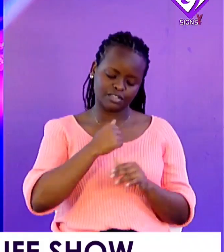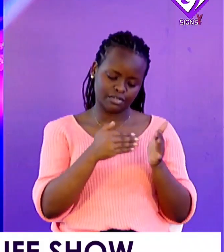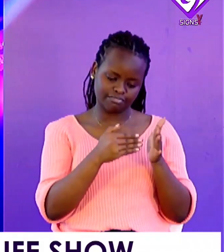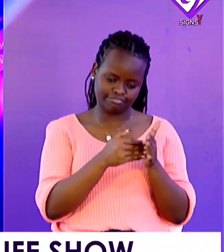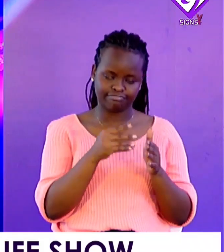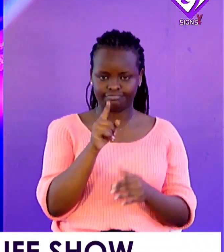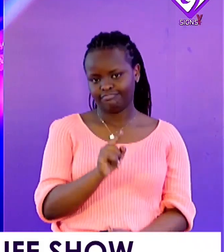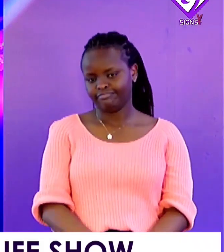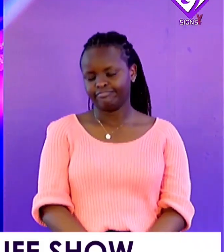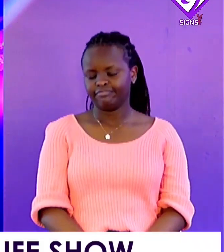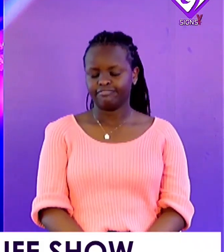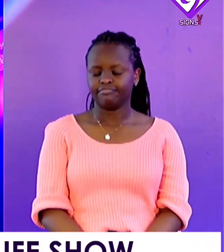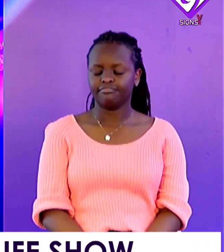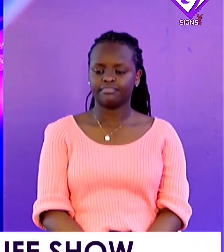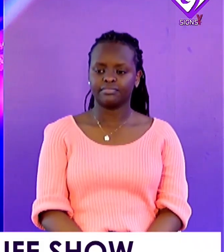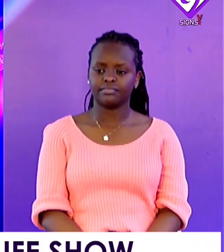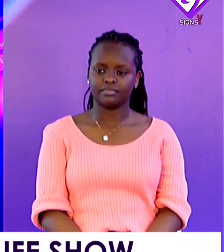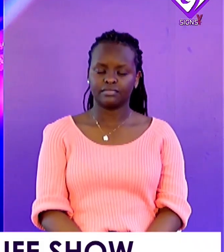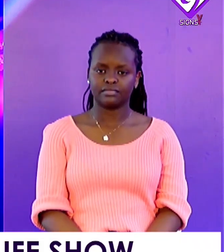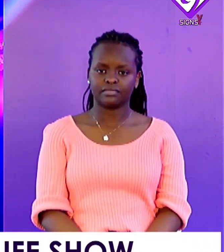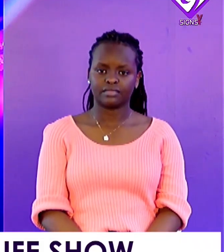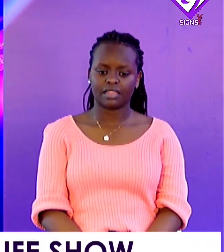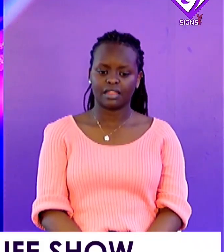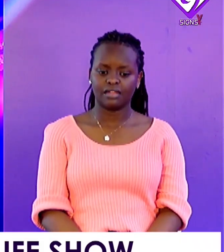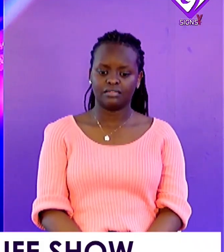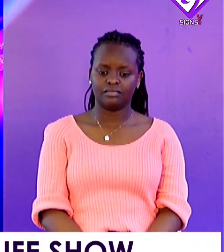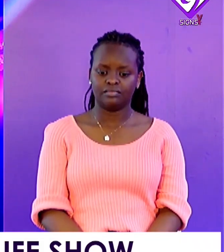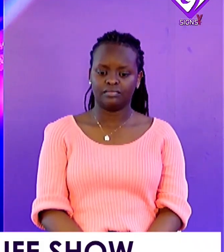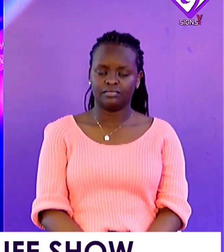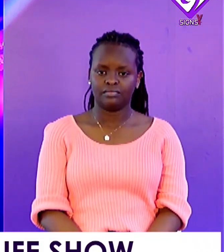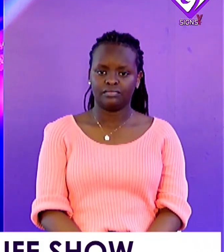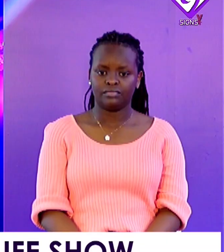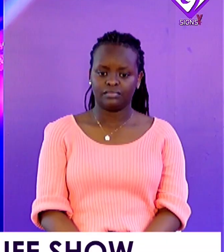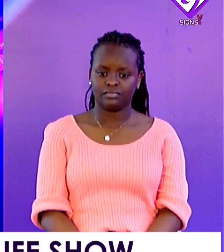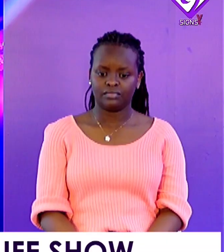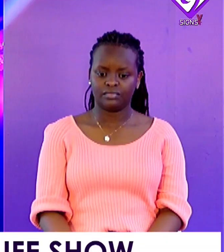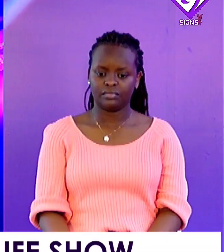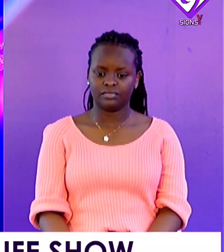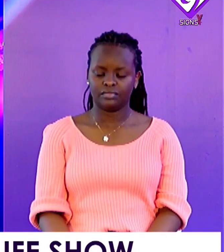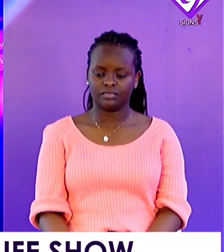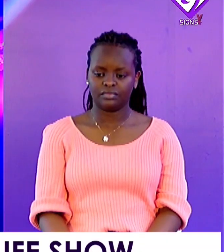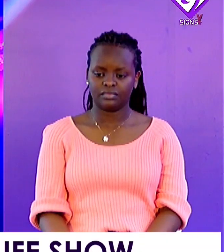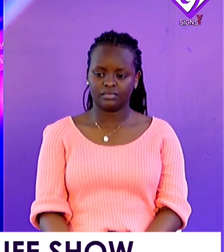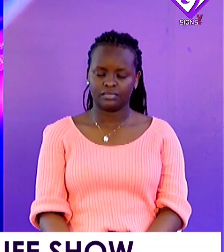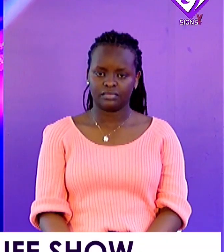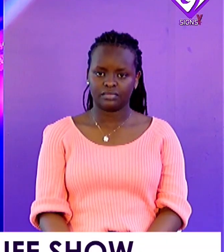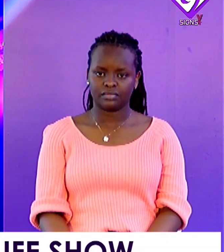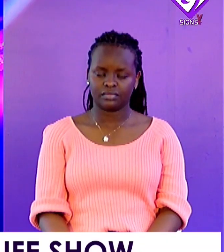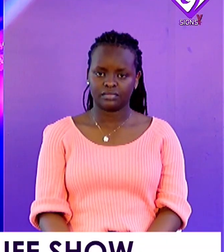Jonah. Yeah. We want to acknowledge that all of